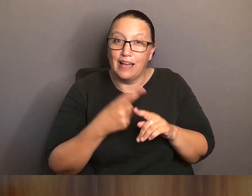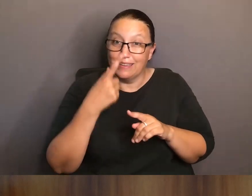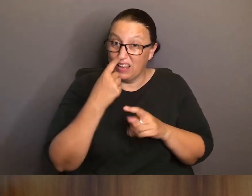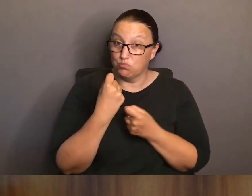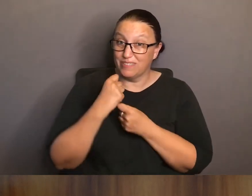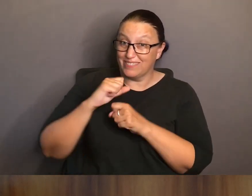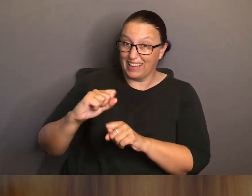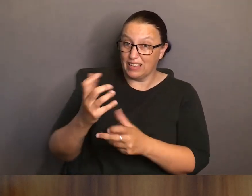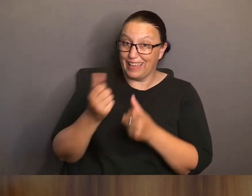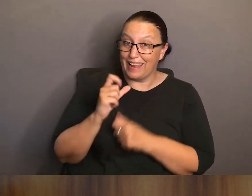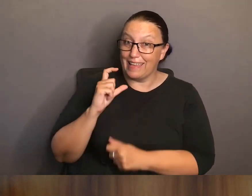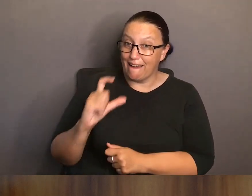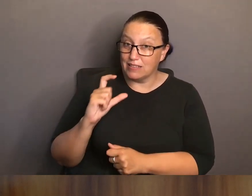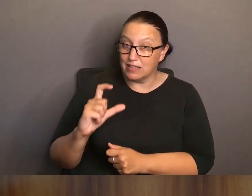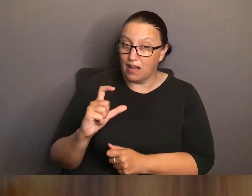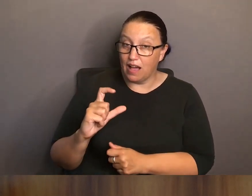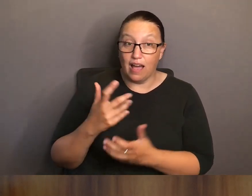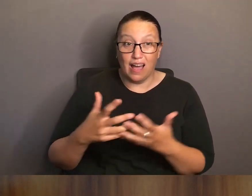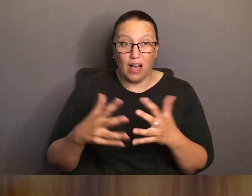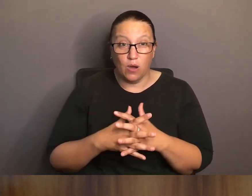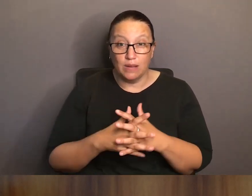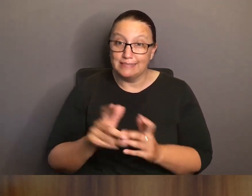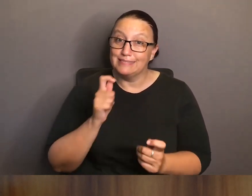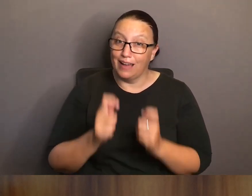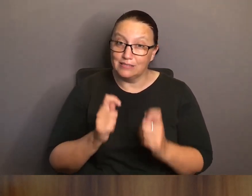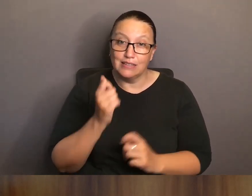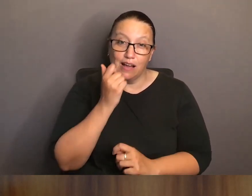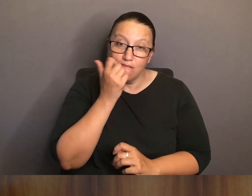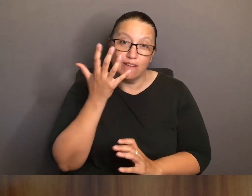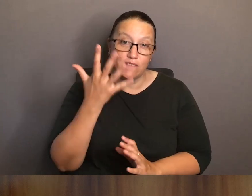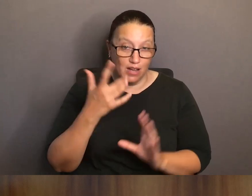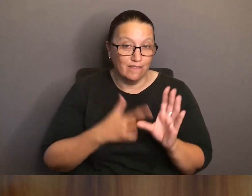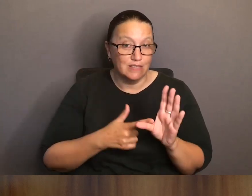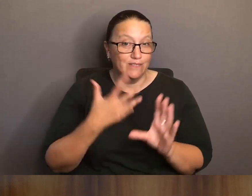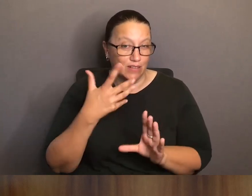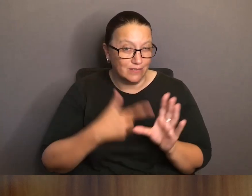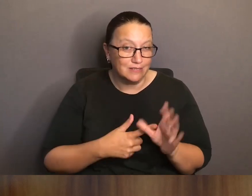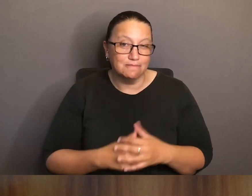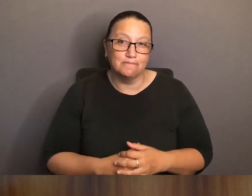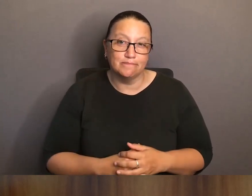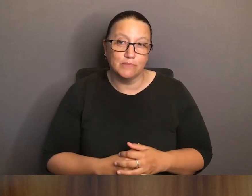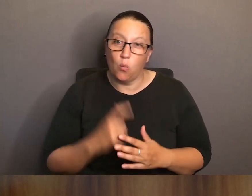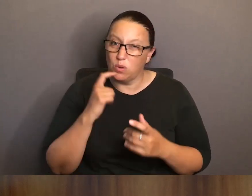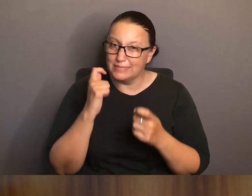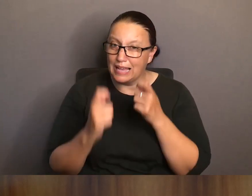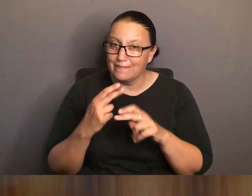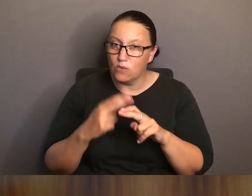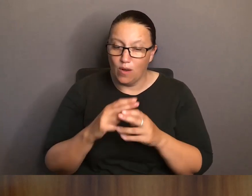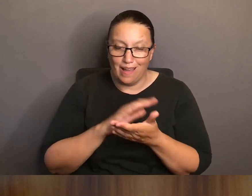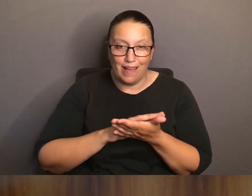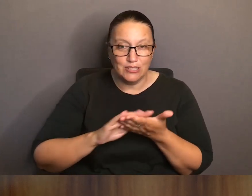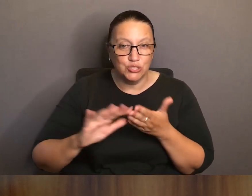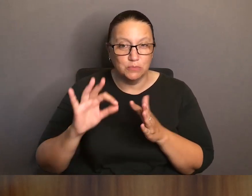test? The cervical screening test looks for human papillomavirus or HPV, which is the cause of